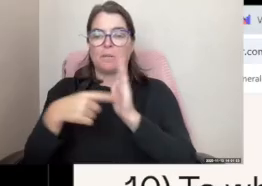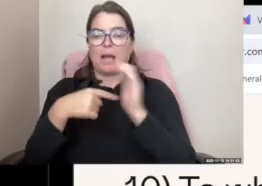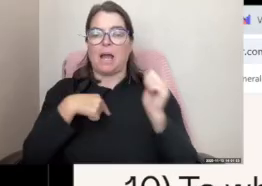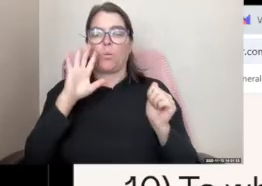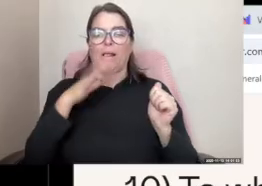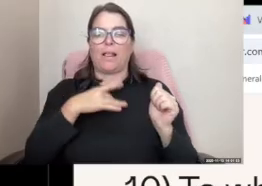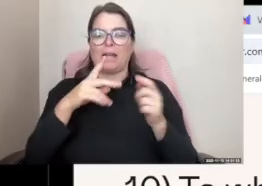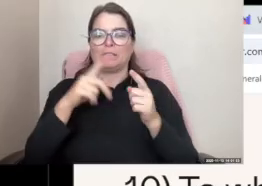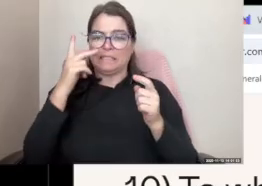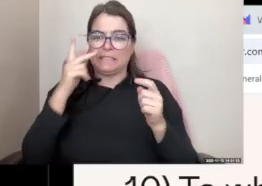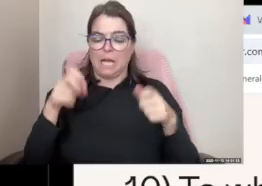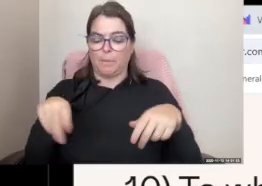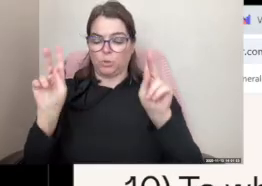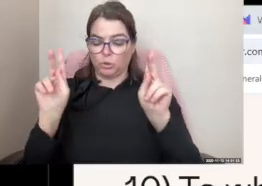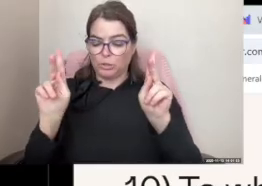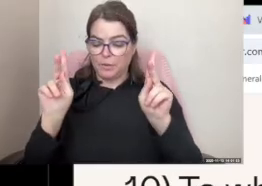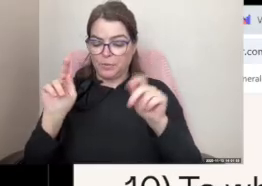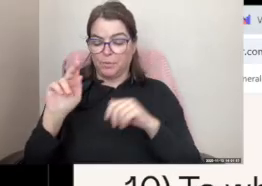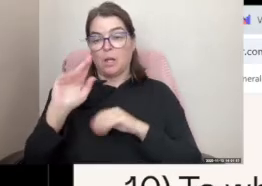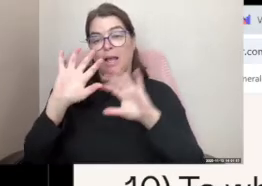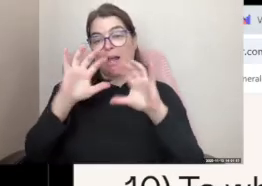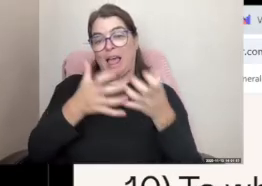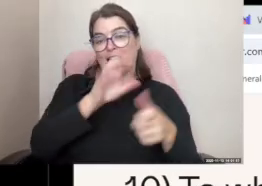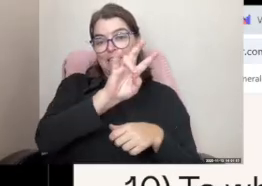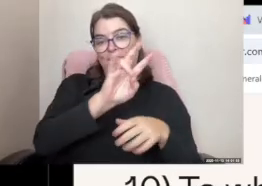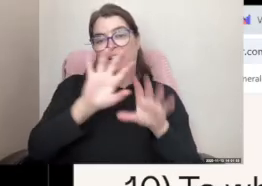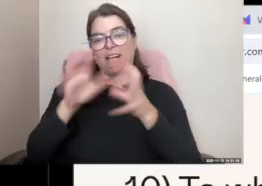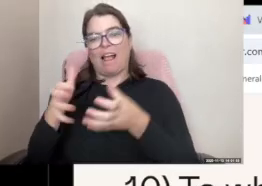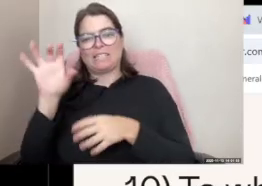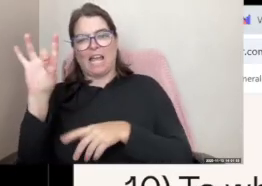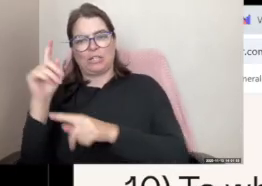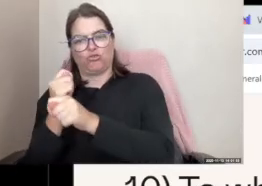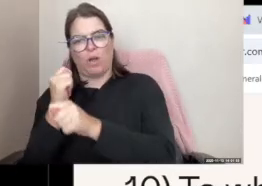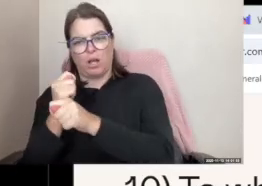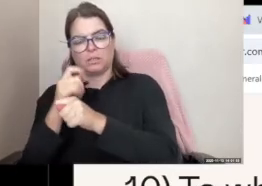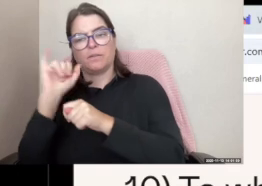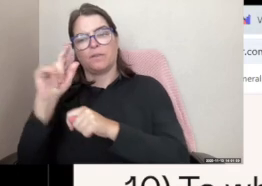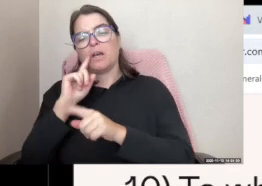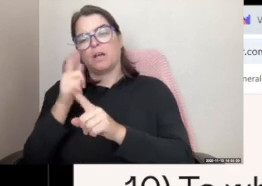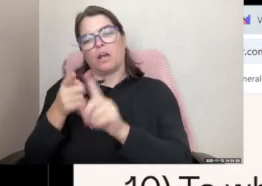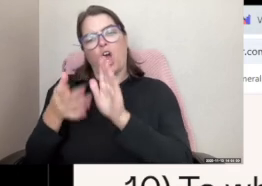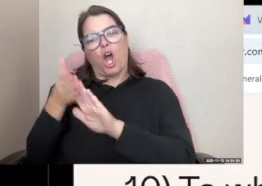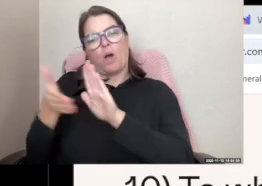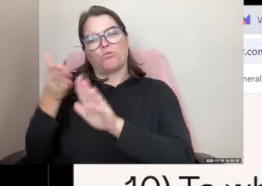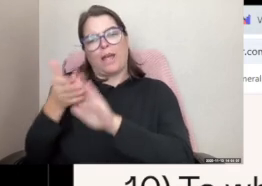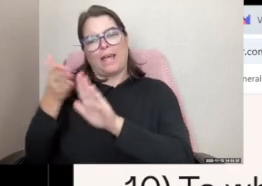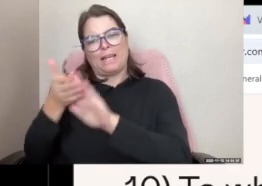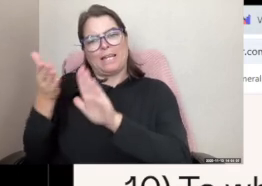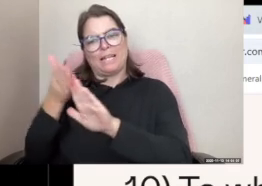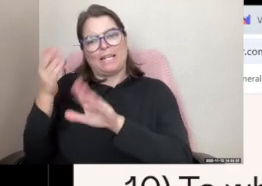only exclusive to areas, freight impacted areas in California. So for